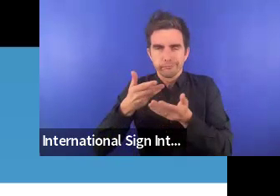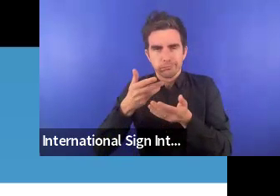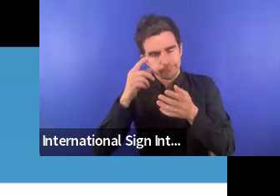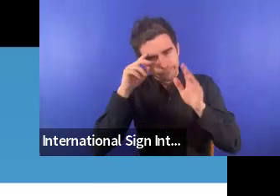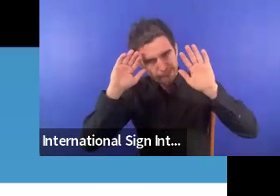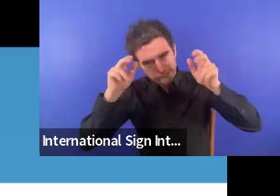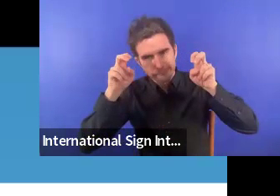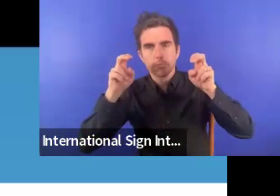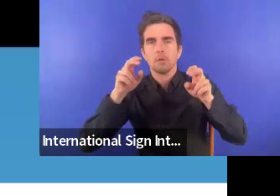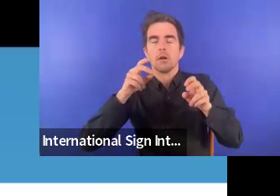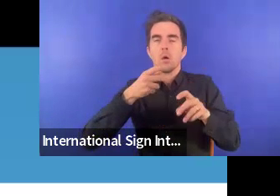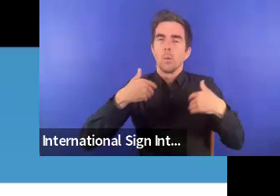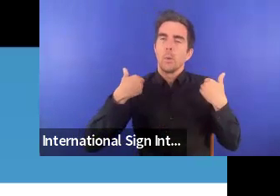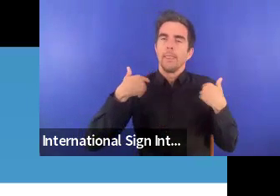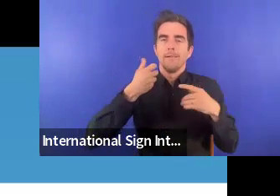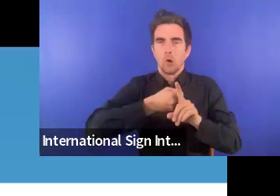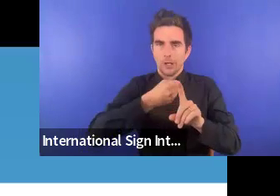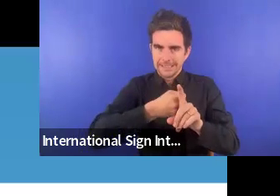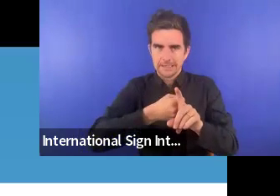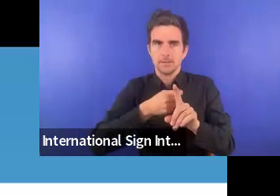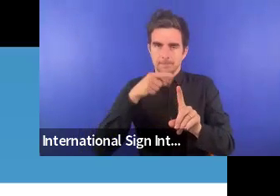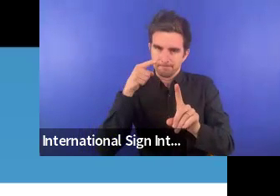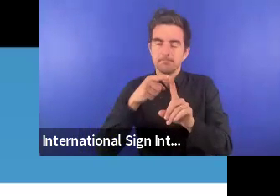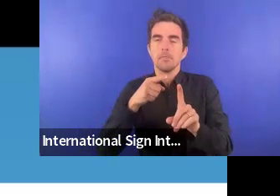skills. That will be more personalized and